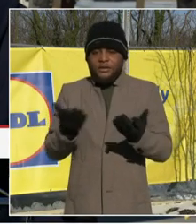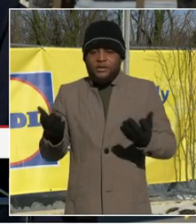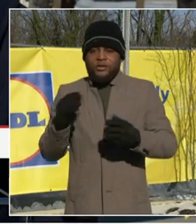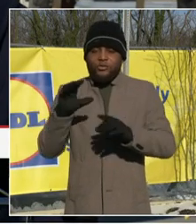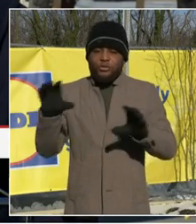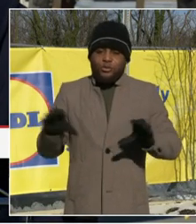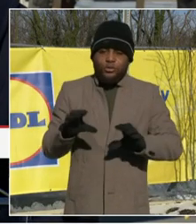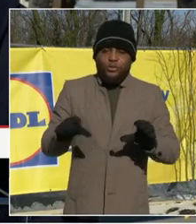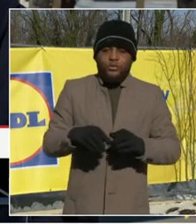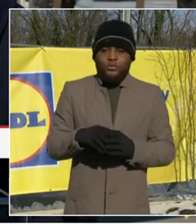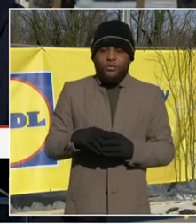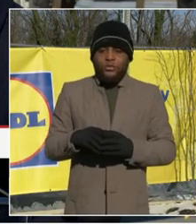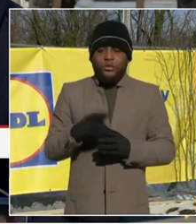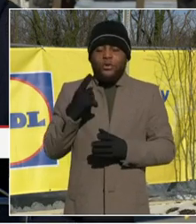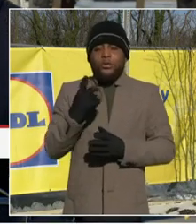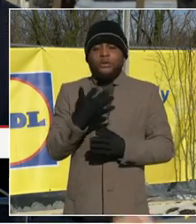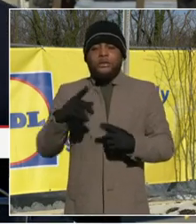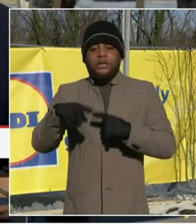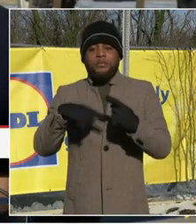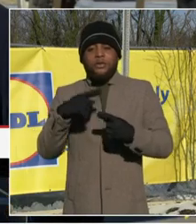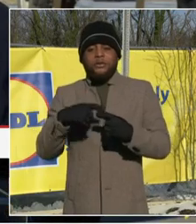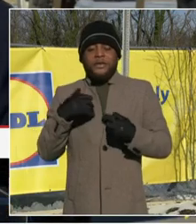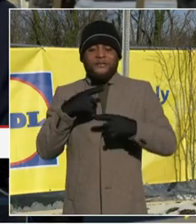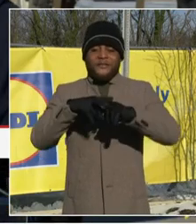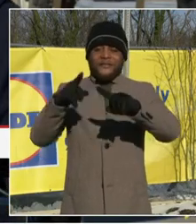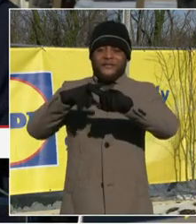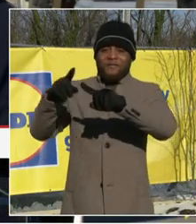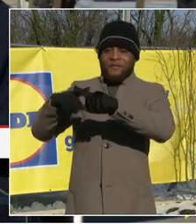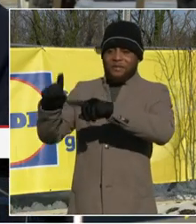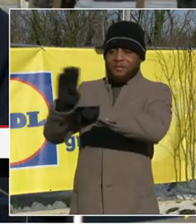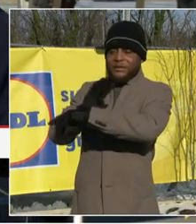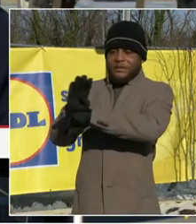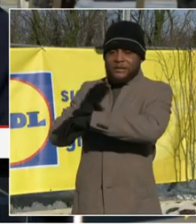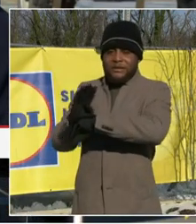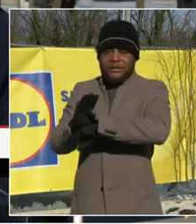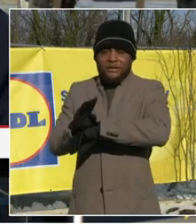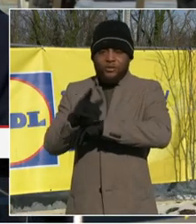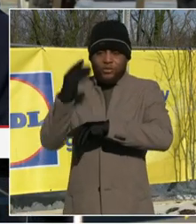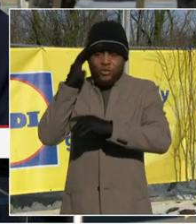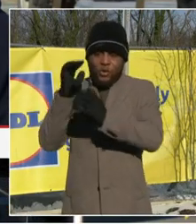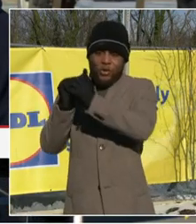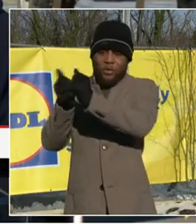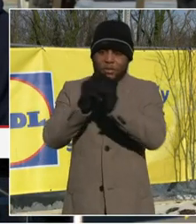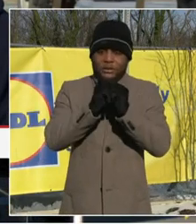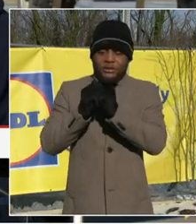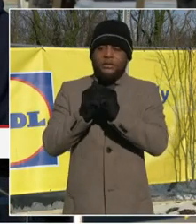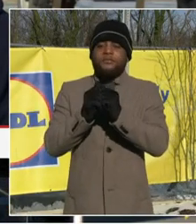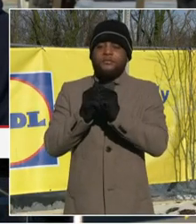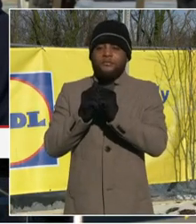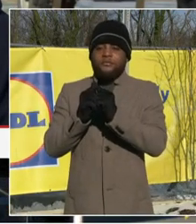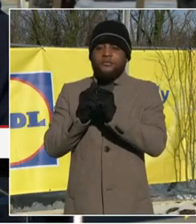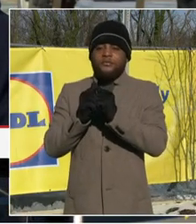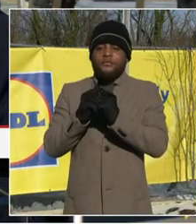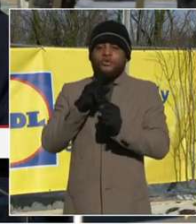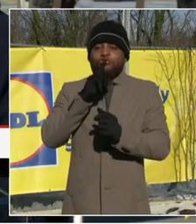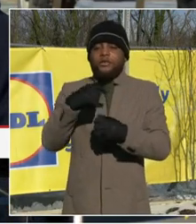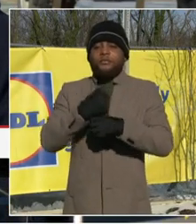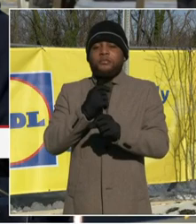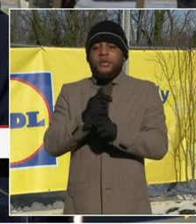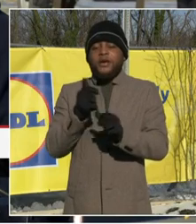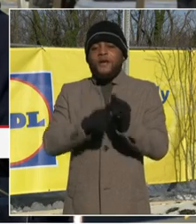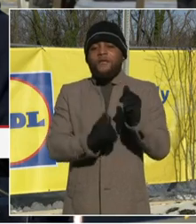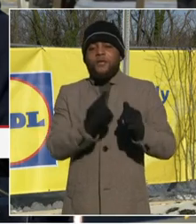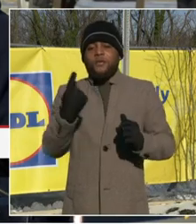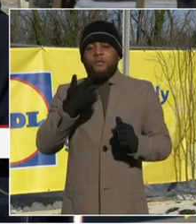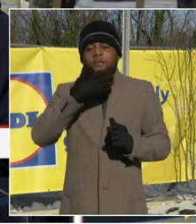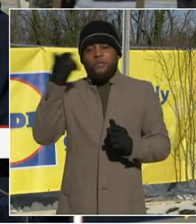thing about having competition, it makes everybody better. And so let's continue to work with our friends at Safeway